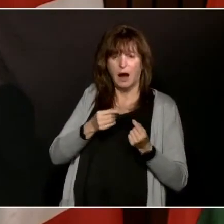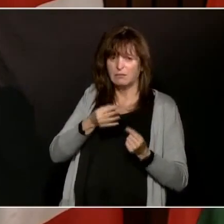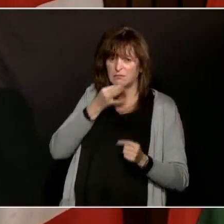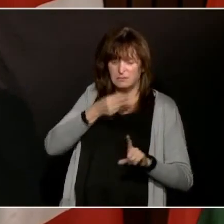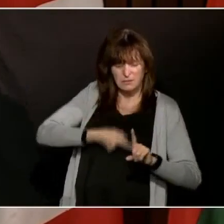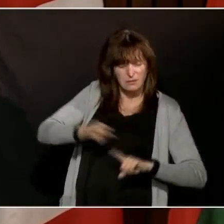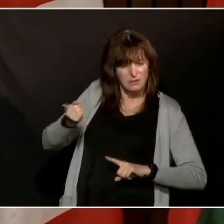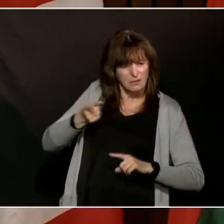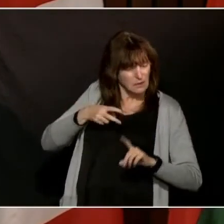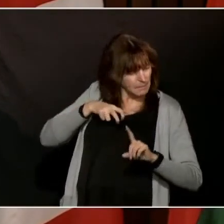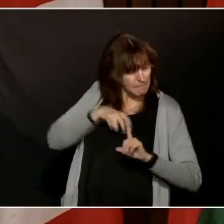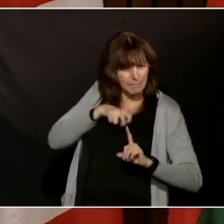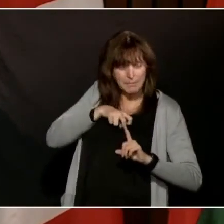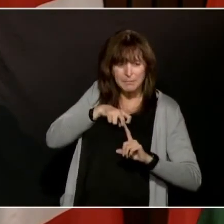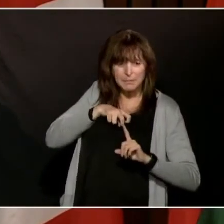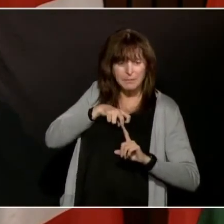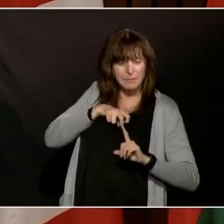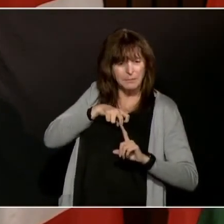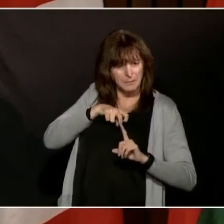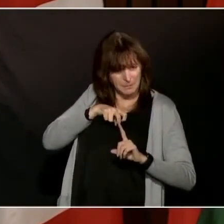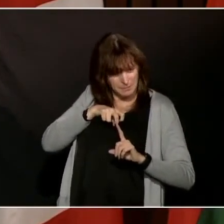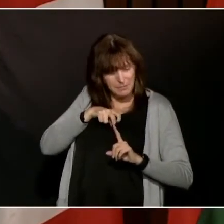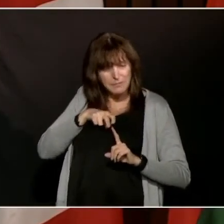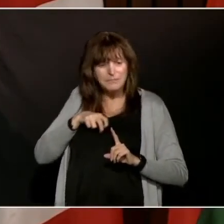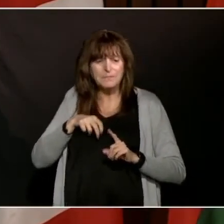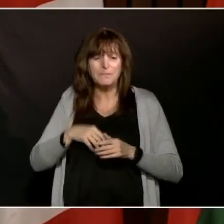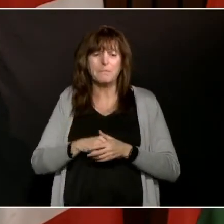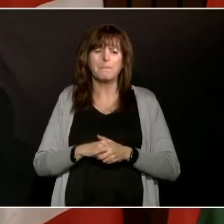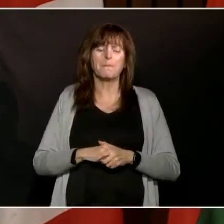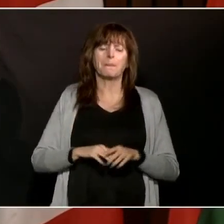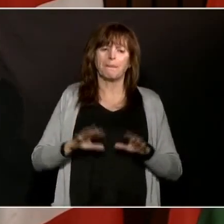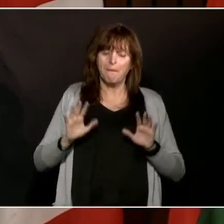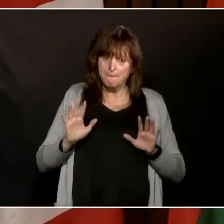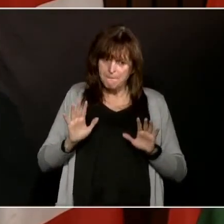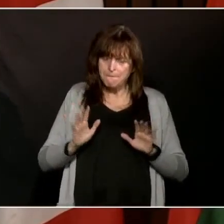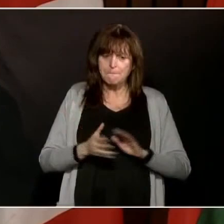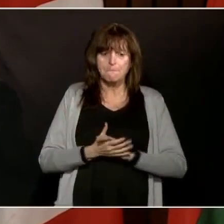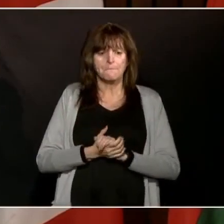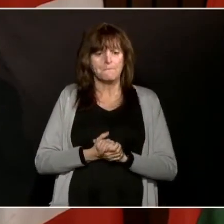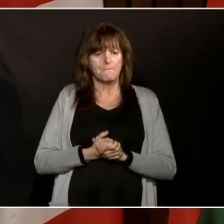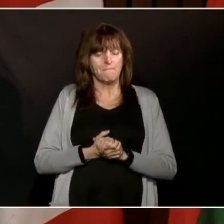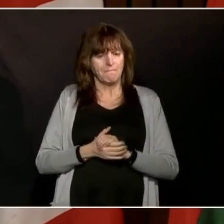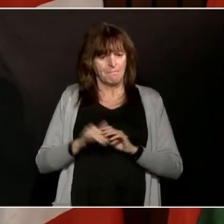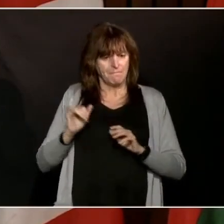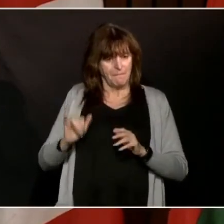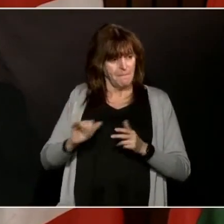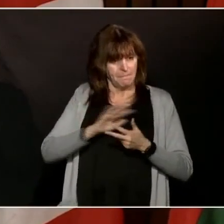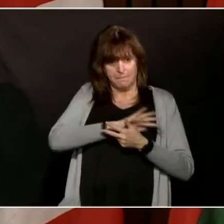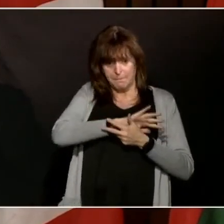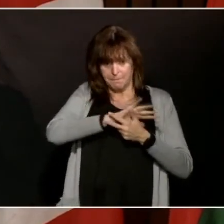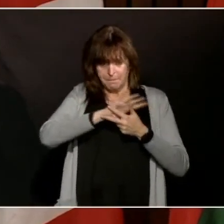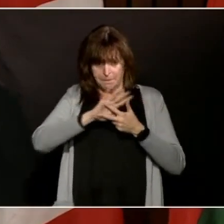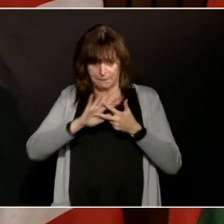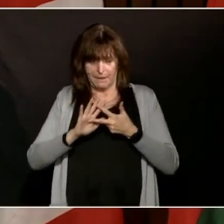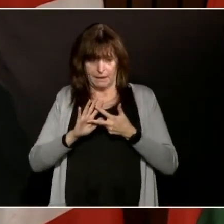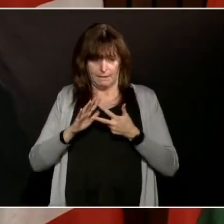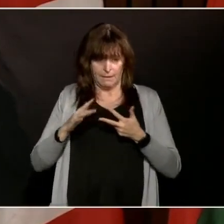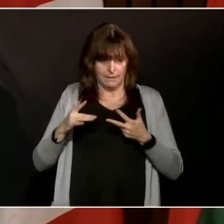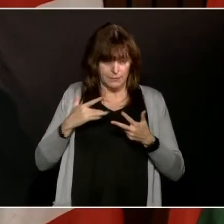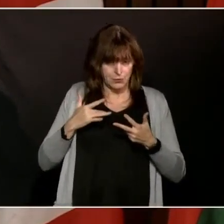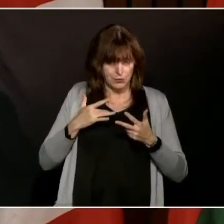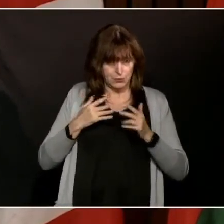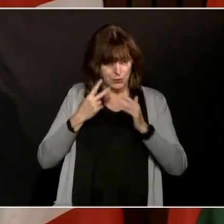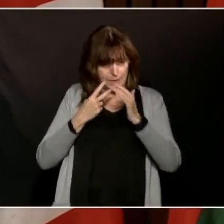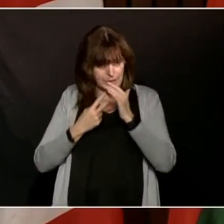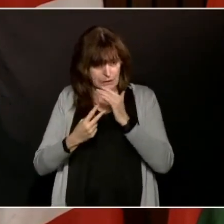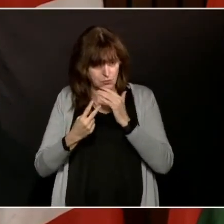about, what is the appropriate level of concern around the variants of concern and what can we expect to see going forward. And I think